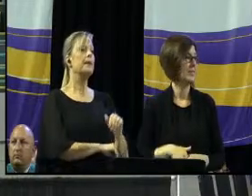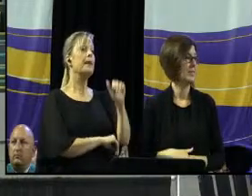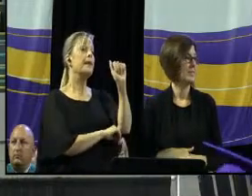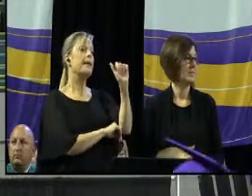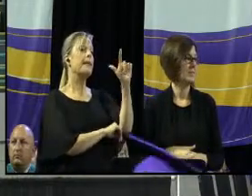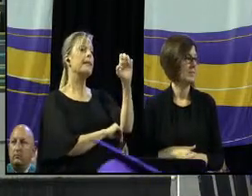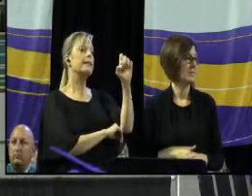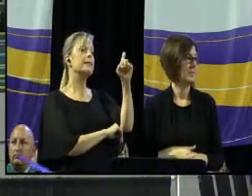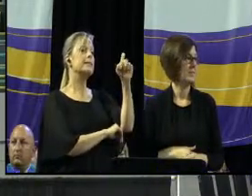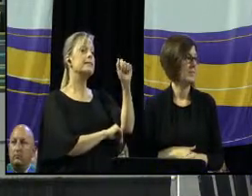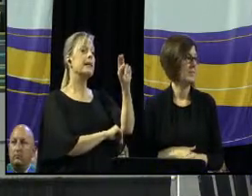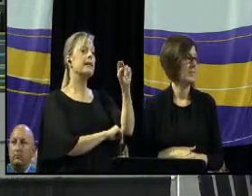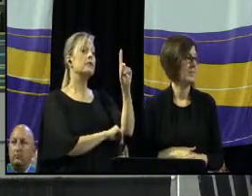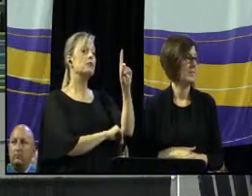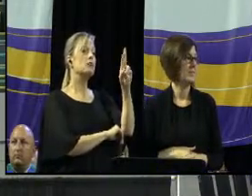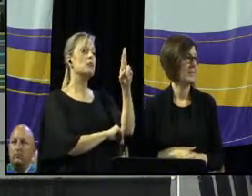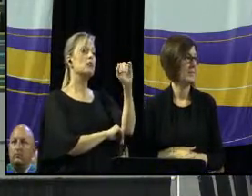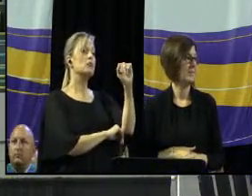Alexandria Brown.